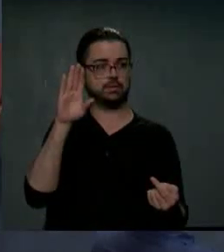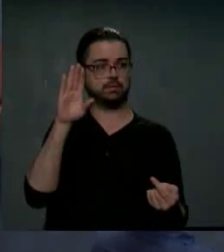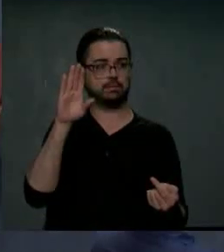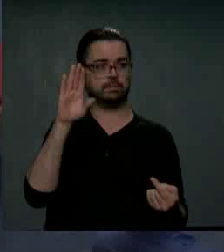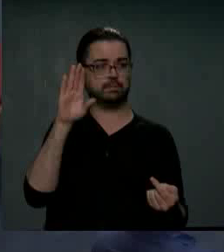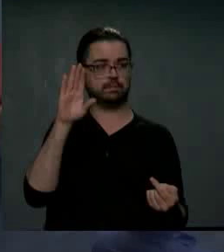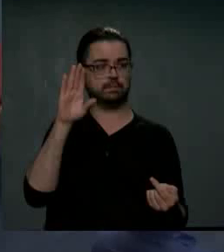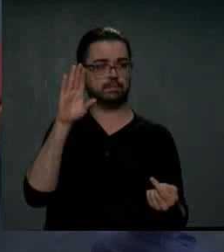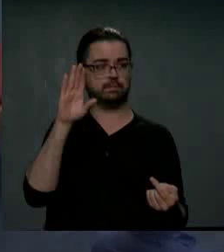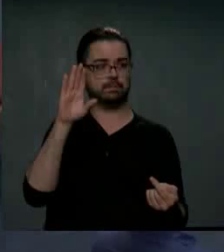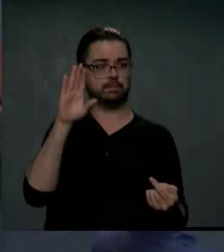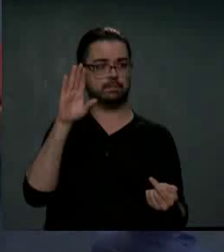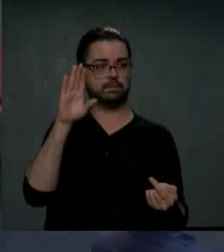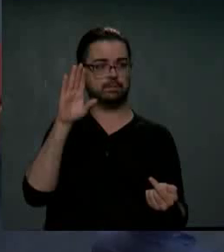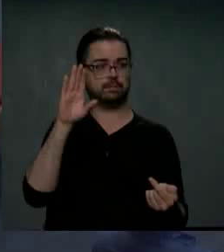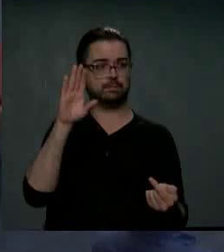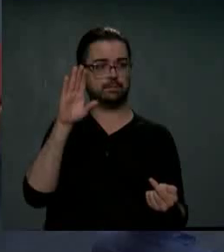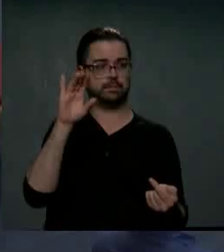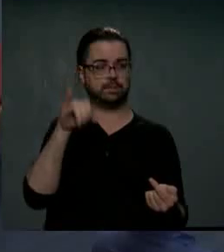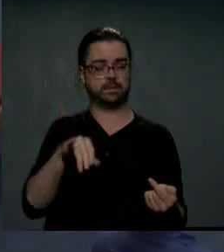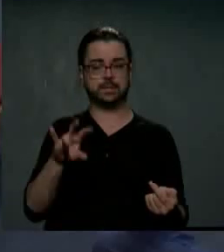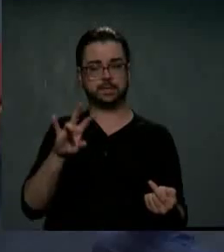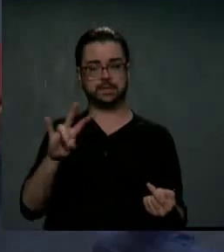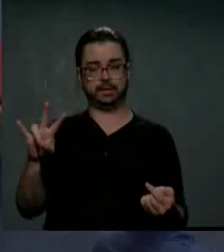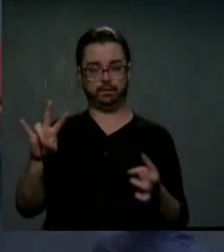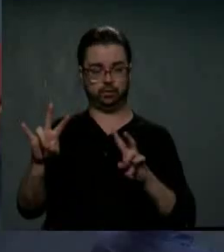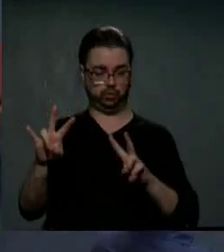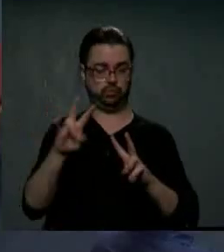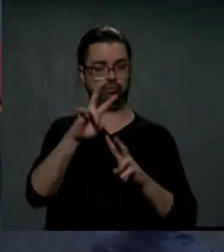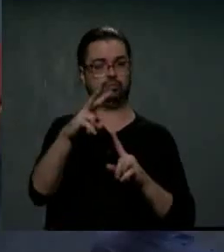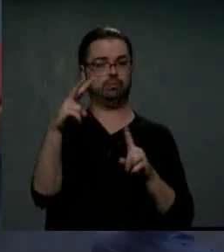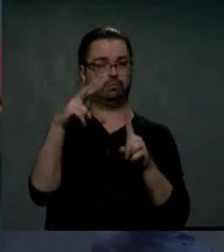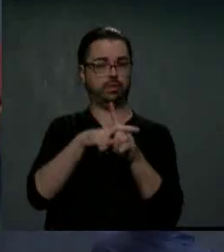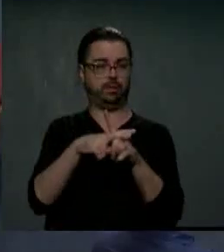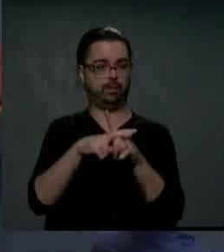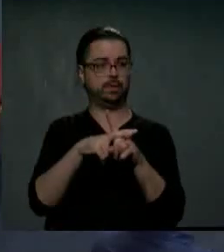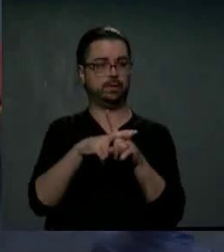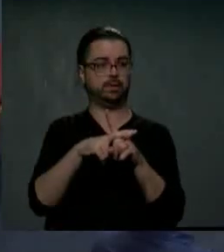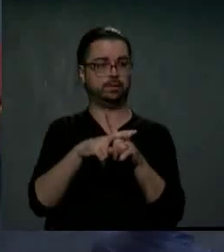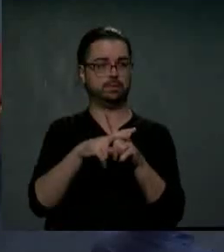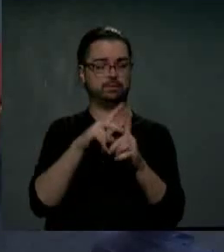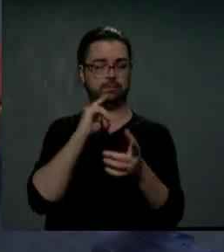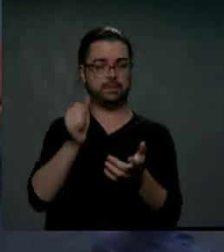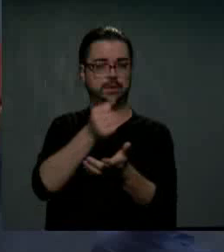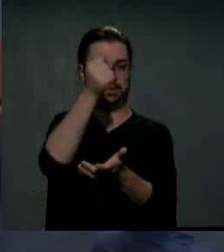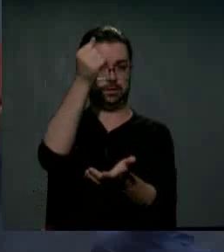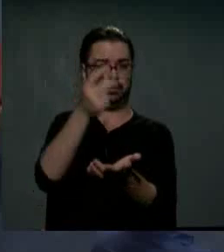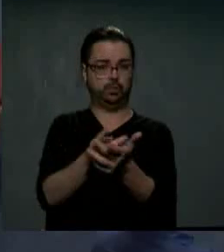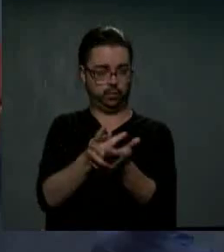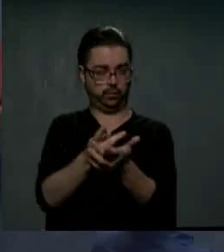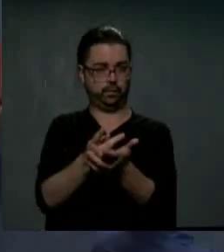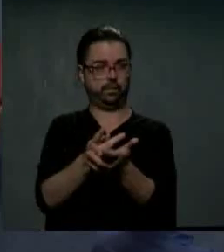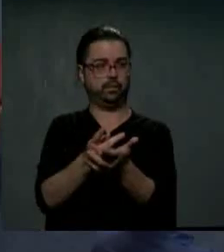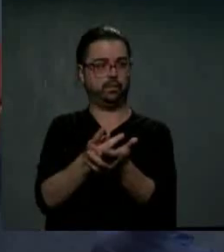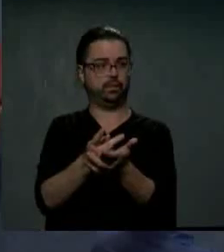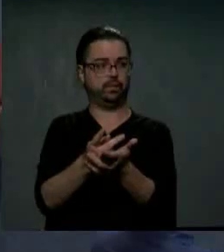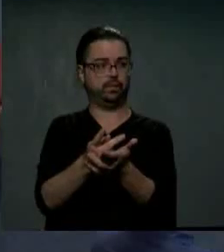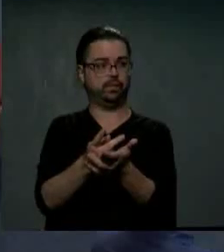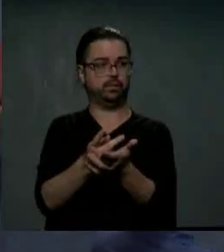Okay. So that's 7-2. So your application is approved. All the One